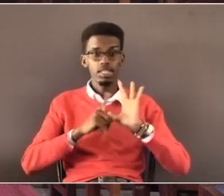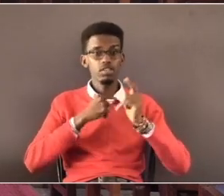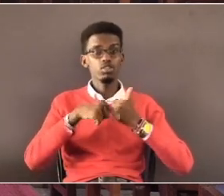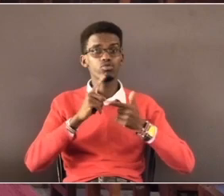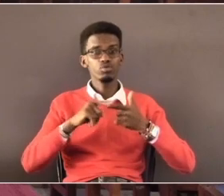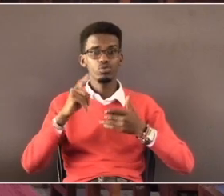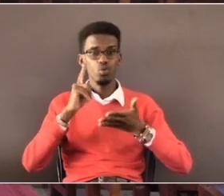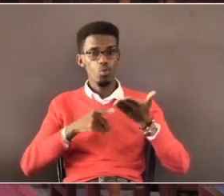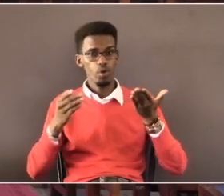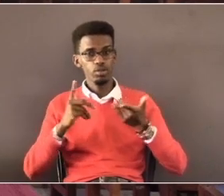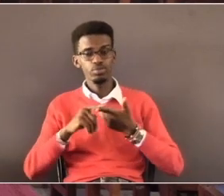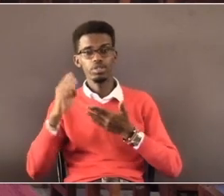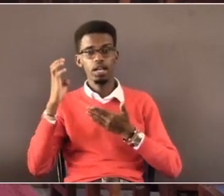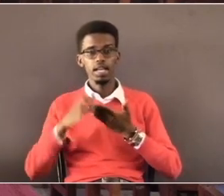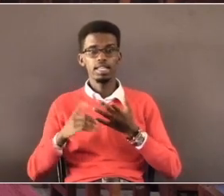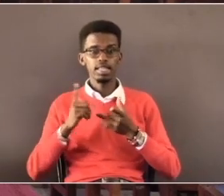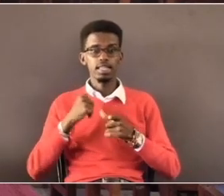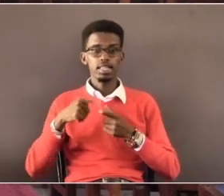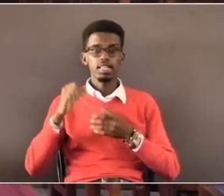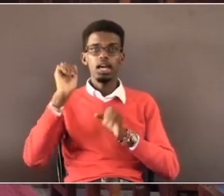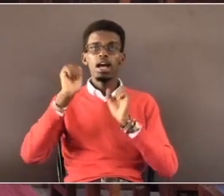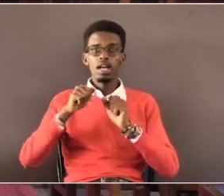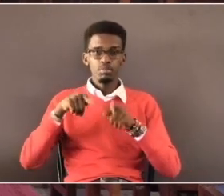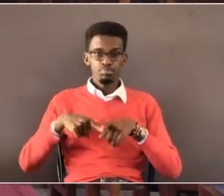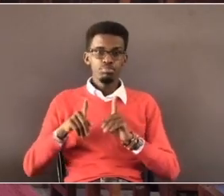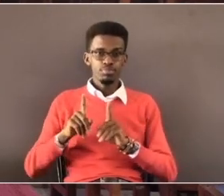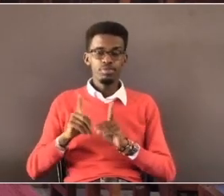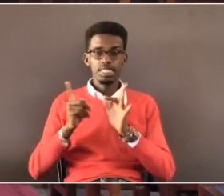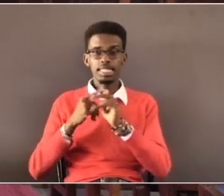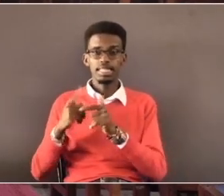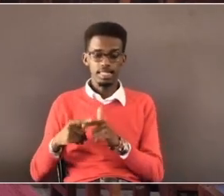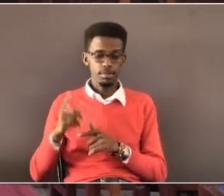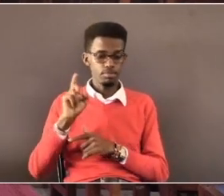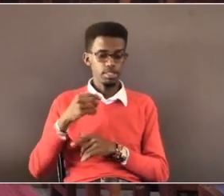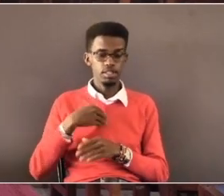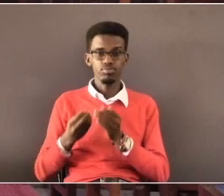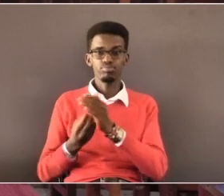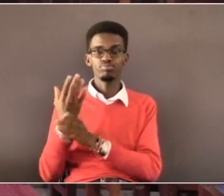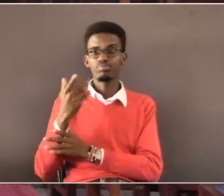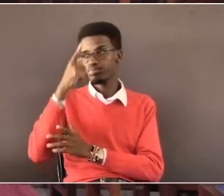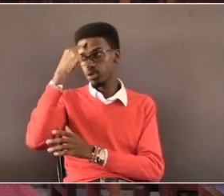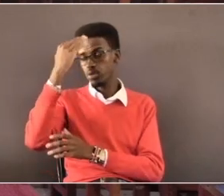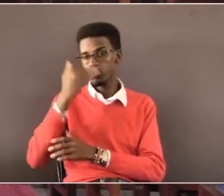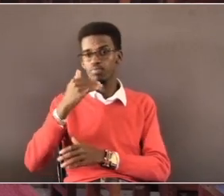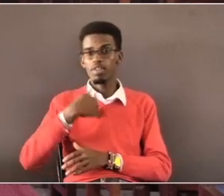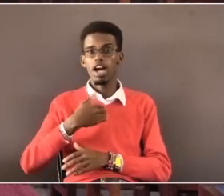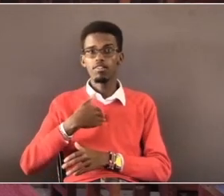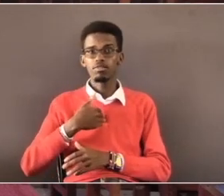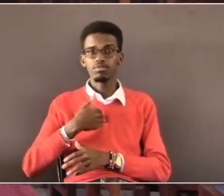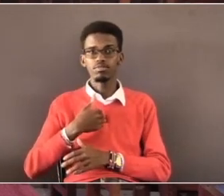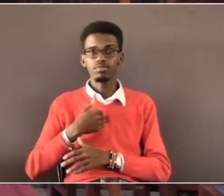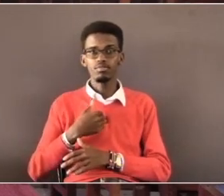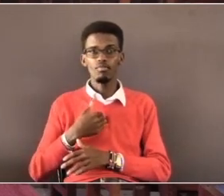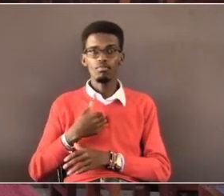to a conclusion and you agree amongst yourselves, then you have grown because